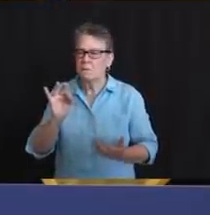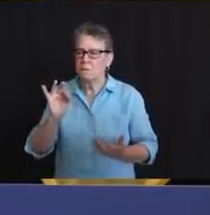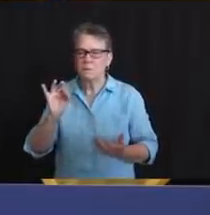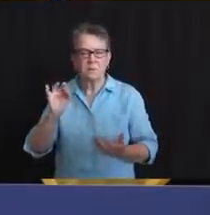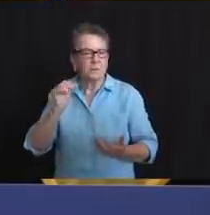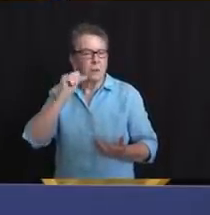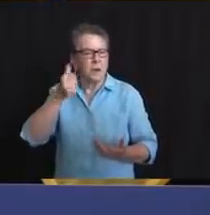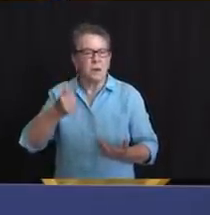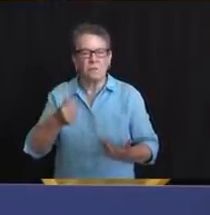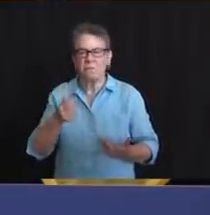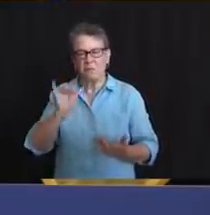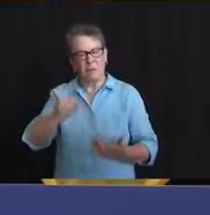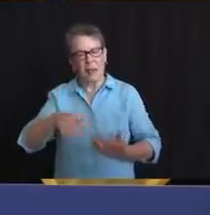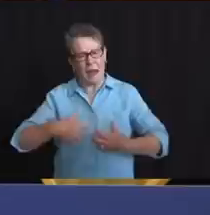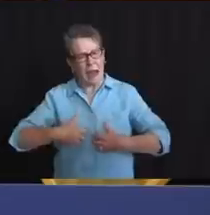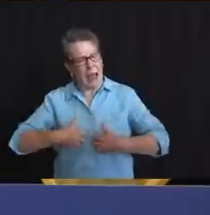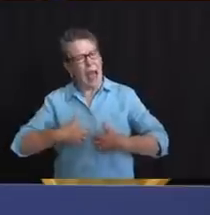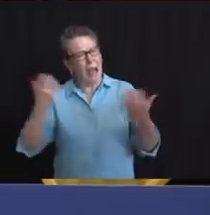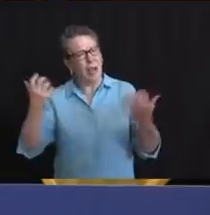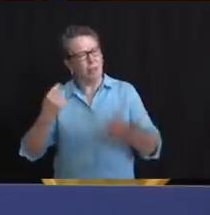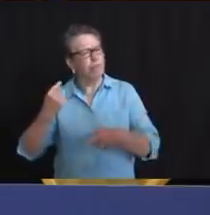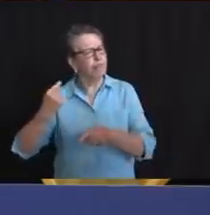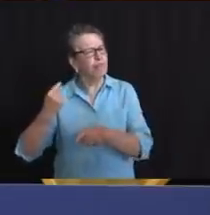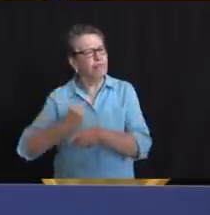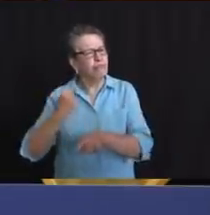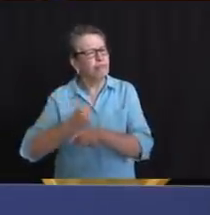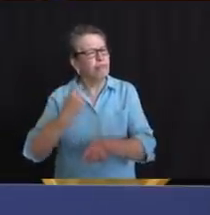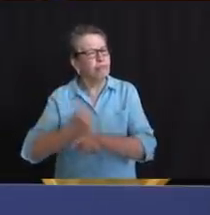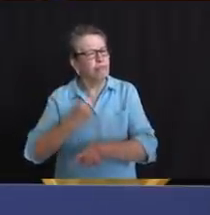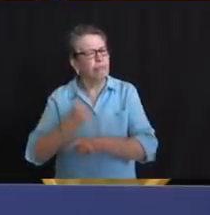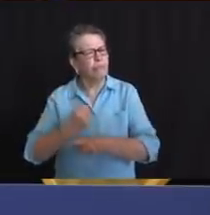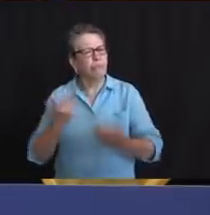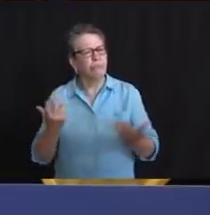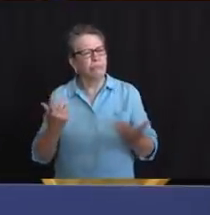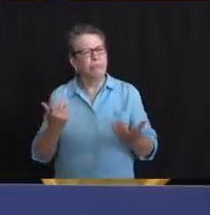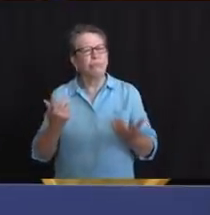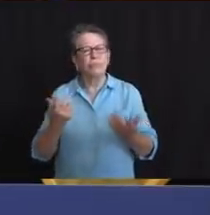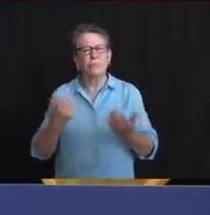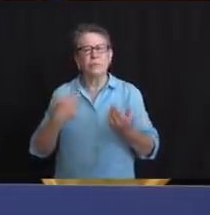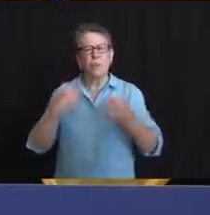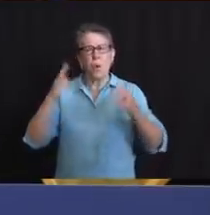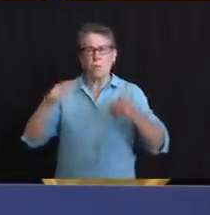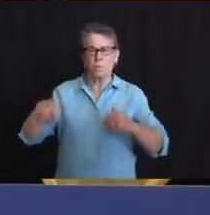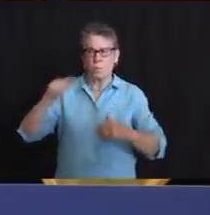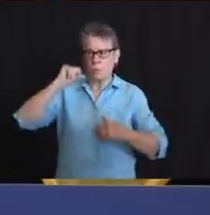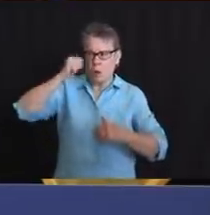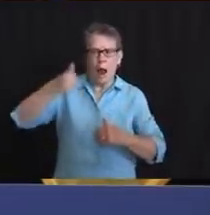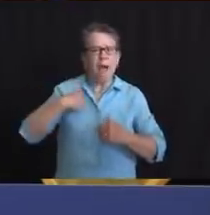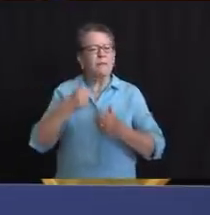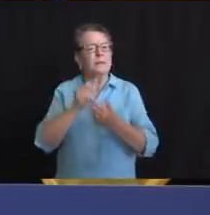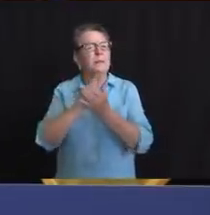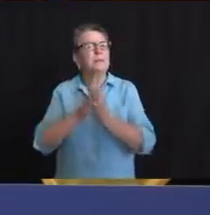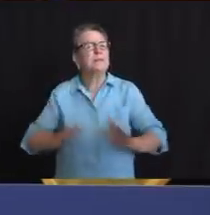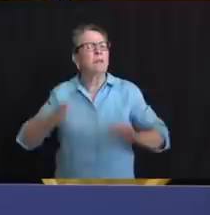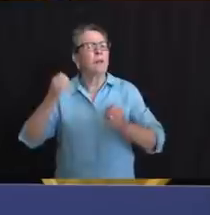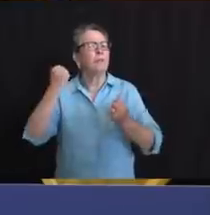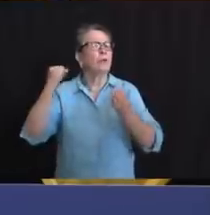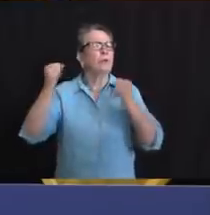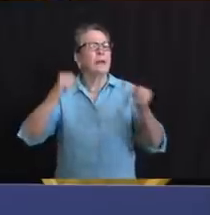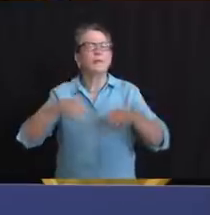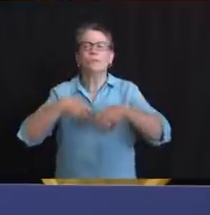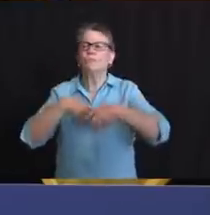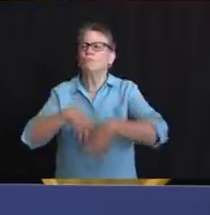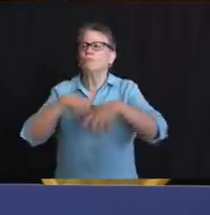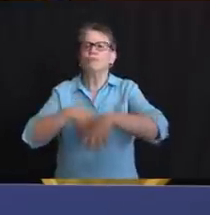Jersey. It's allowed us, Pat, I think, to continue the steps, deepening the engagement between law enforcement and the communities they